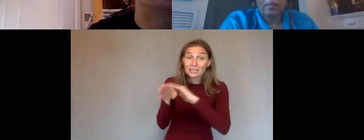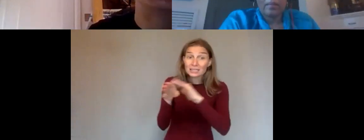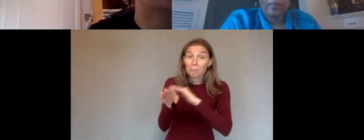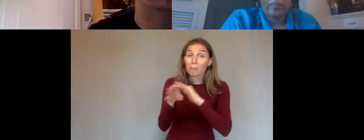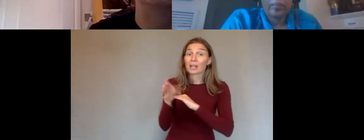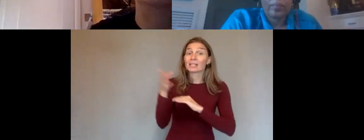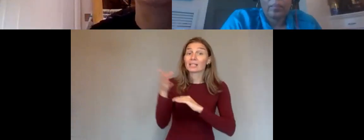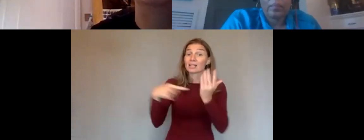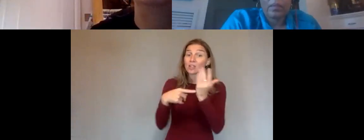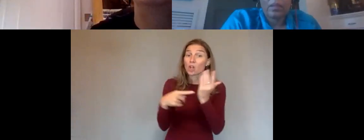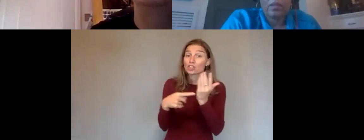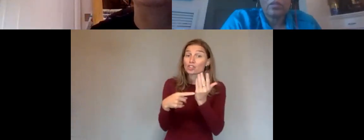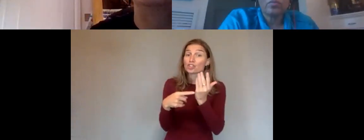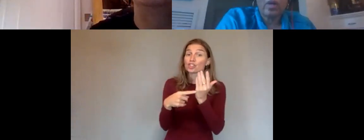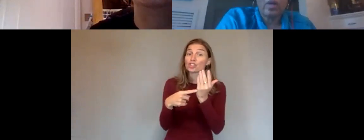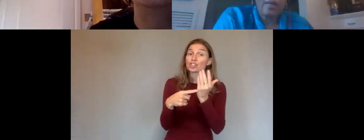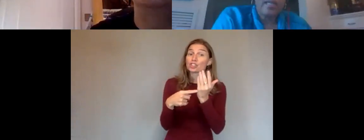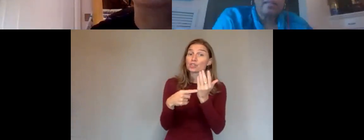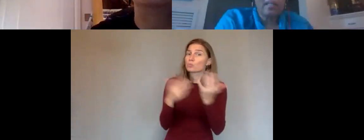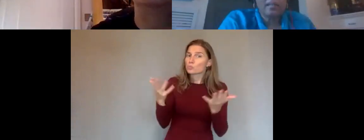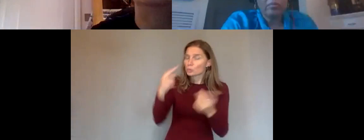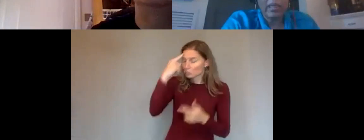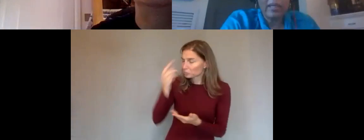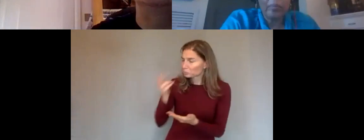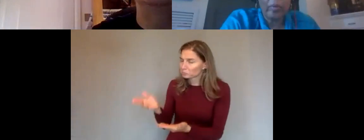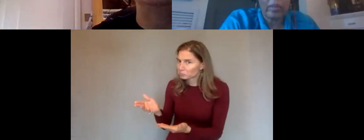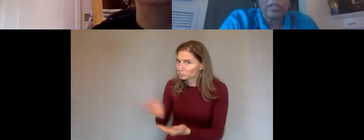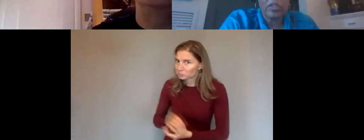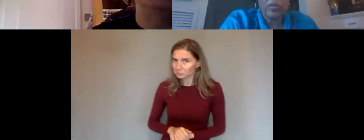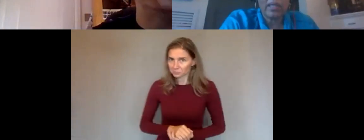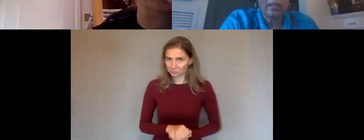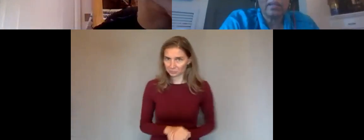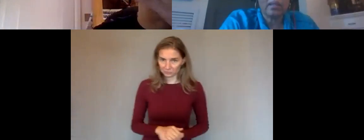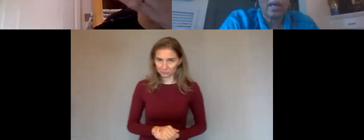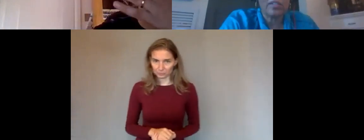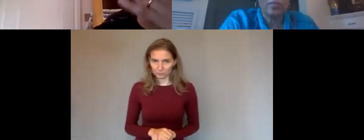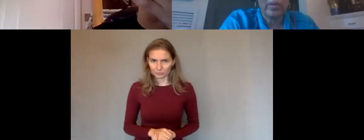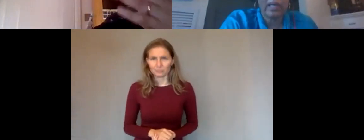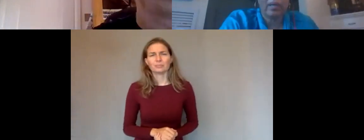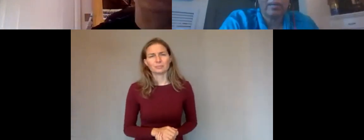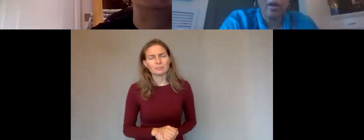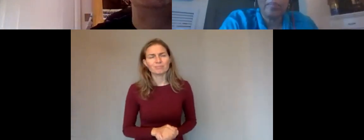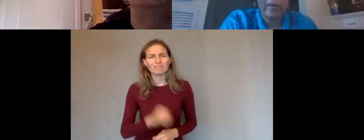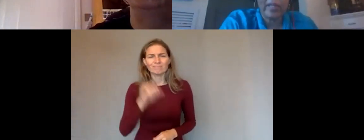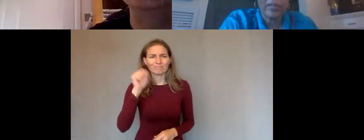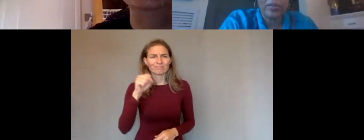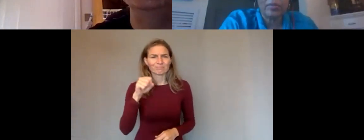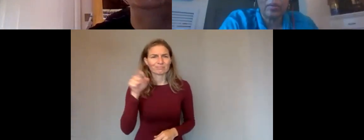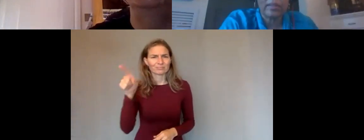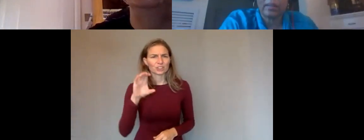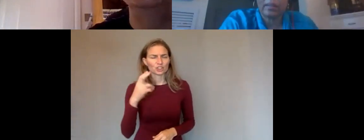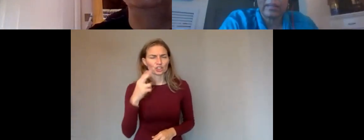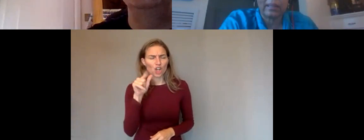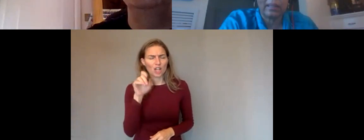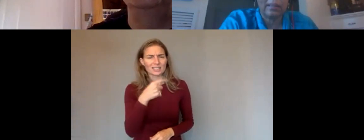technology more generally? So, I mean, I think it's a really important issue. And I think, as you point out, there are barriers